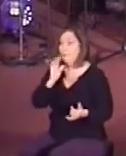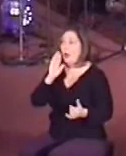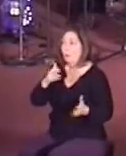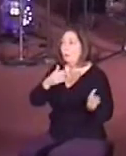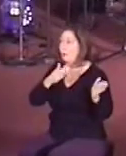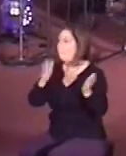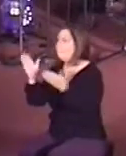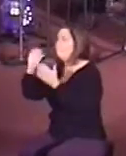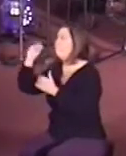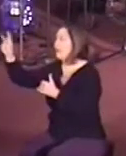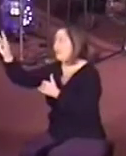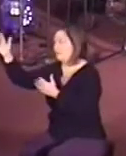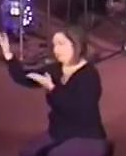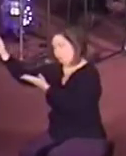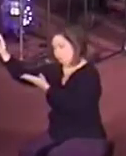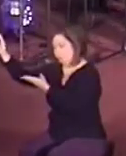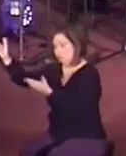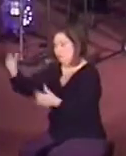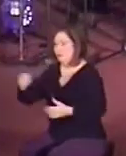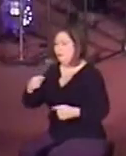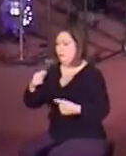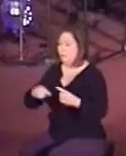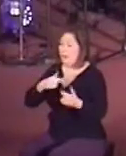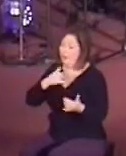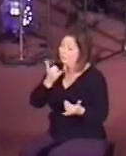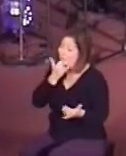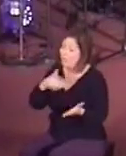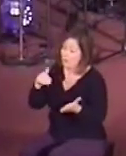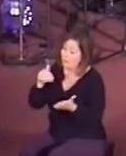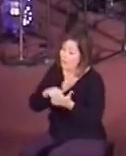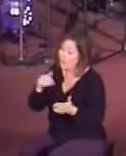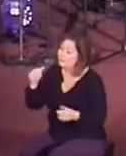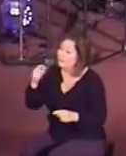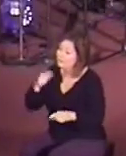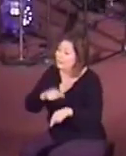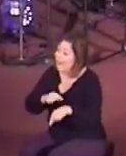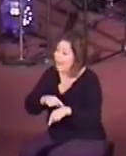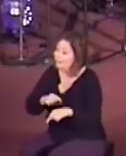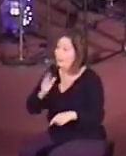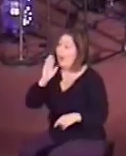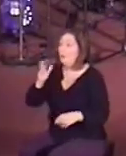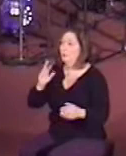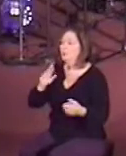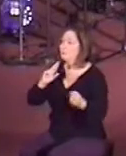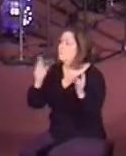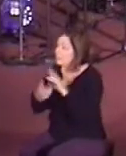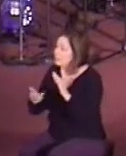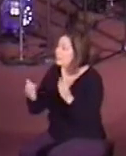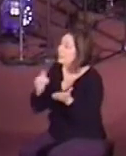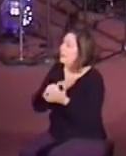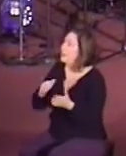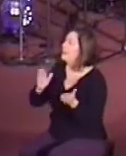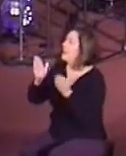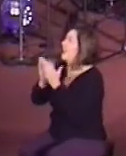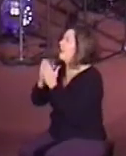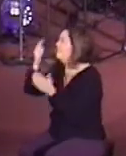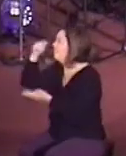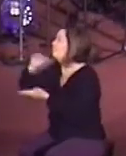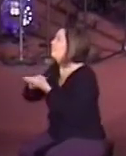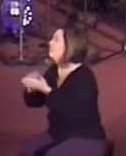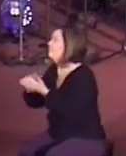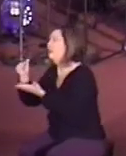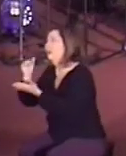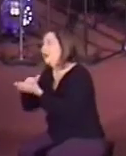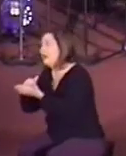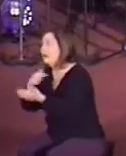when I make the mistake for the 1,000th time, I'm going to genuinely and honestly come back to you and ask you for forgiveness. God, I need